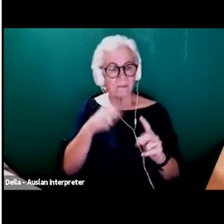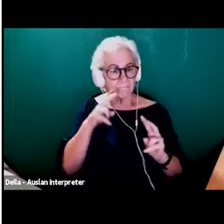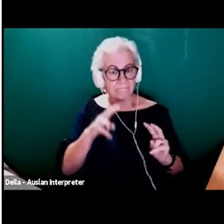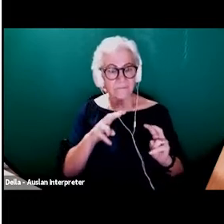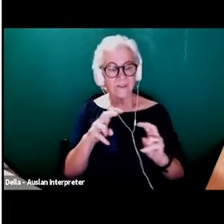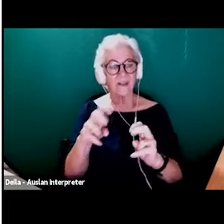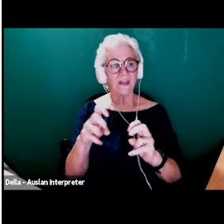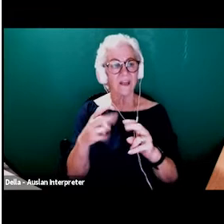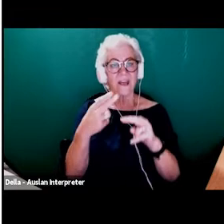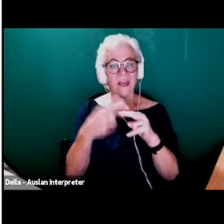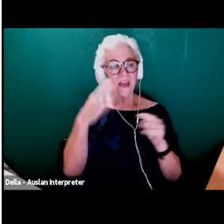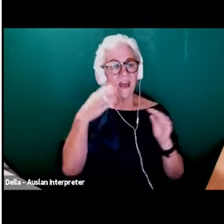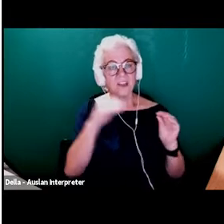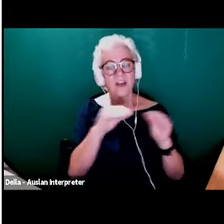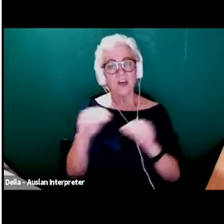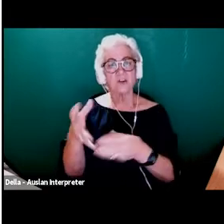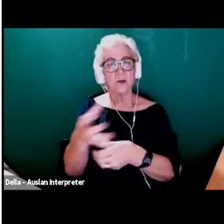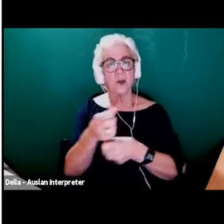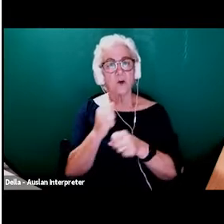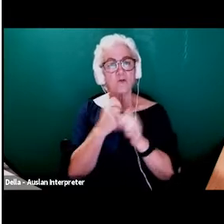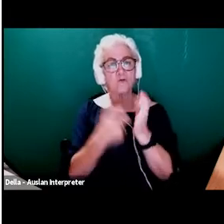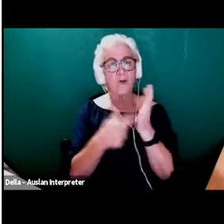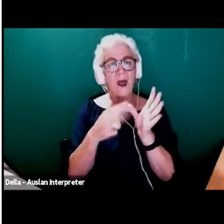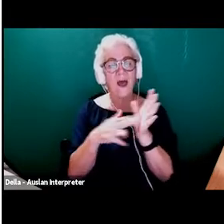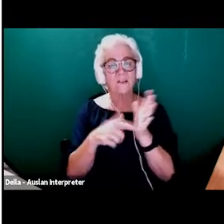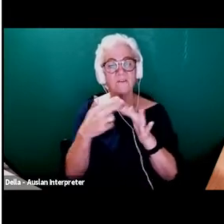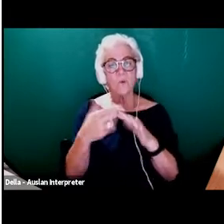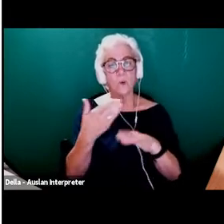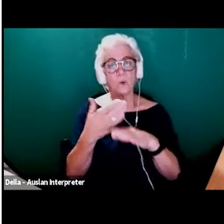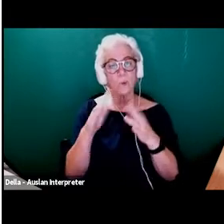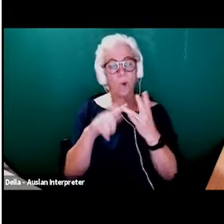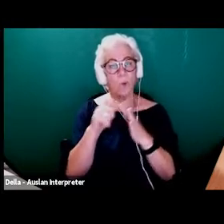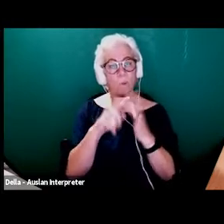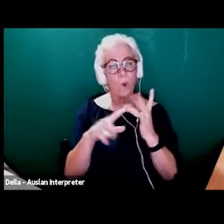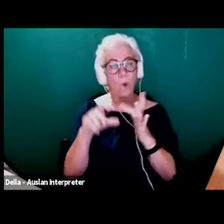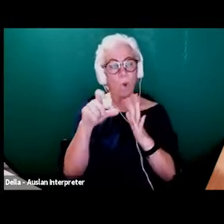unpaid educational grants for the study of new opioid medications in Australia.